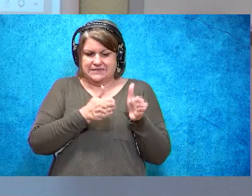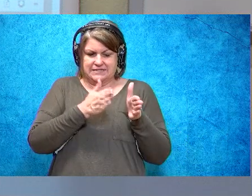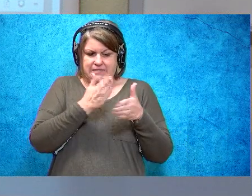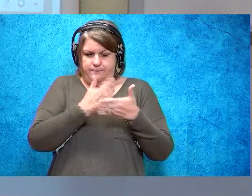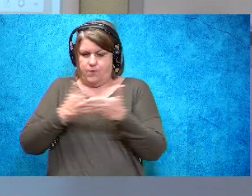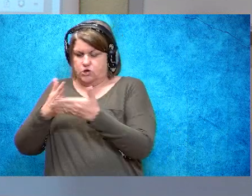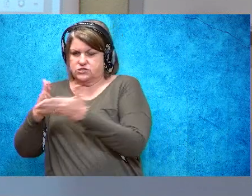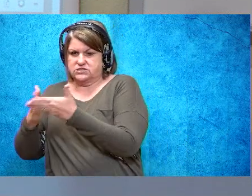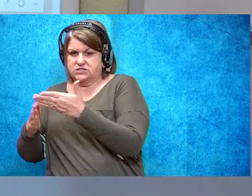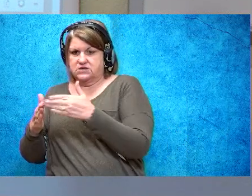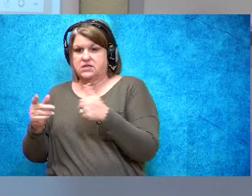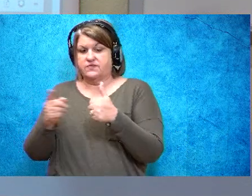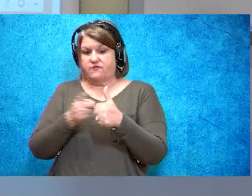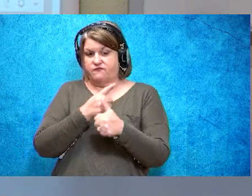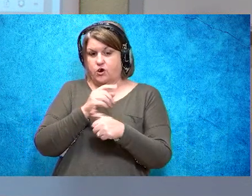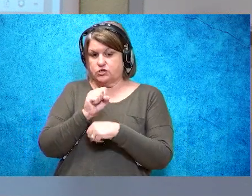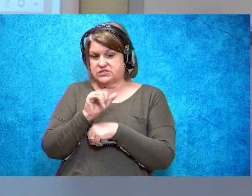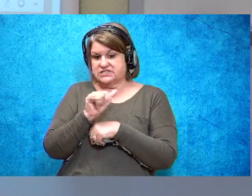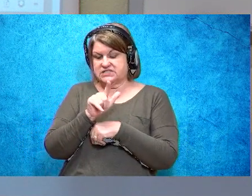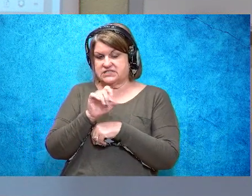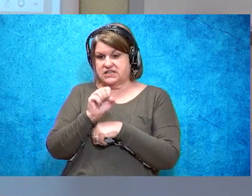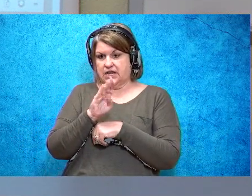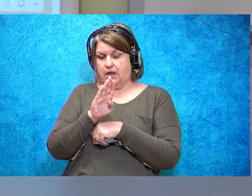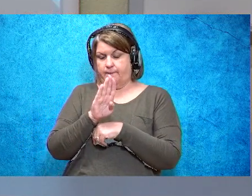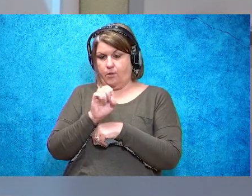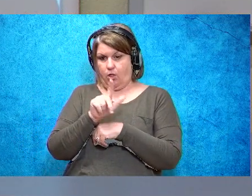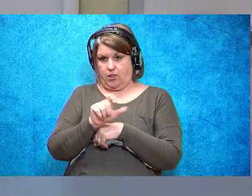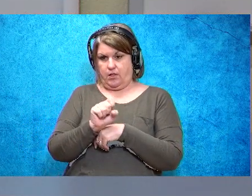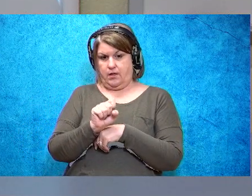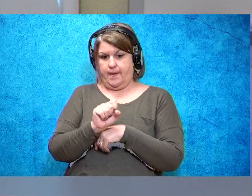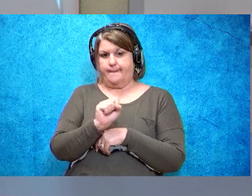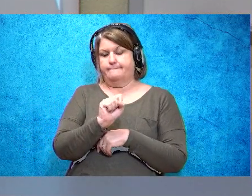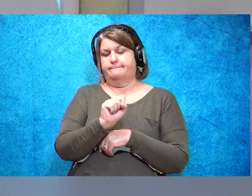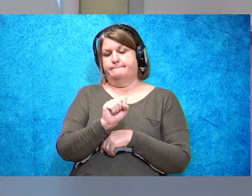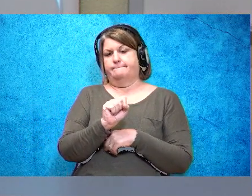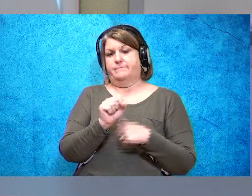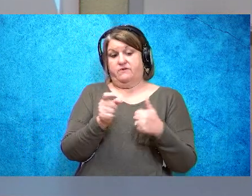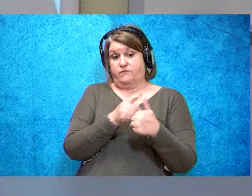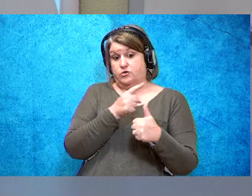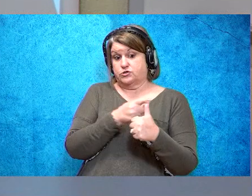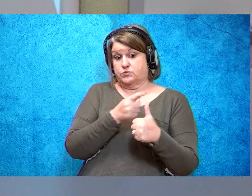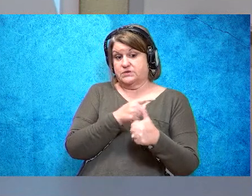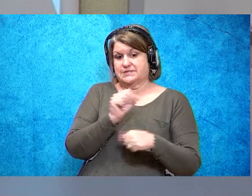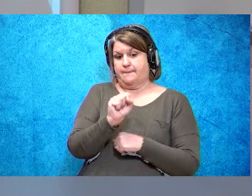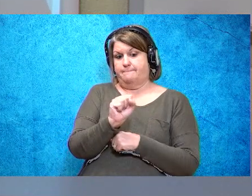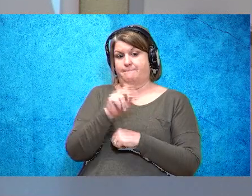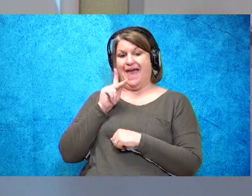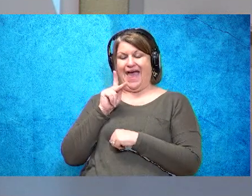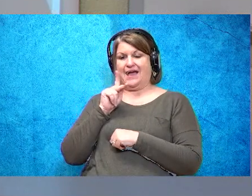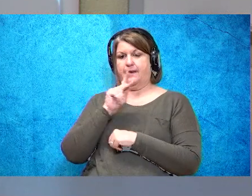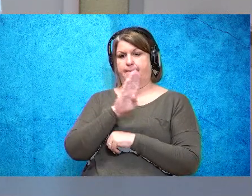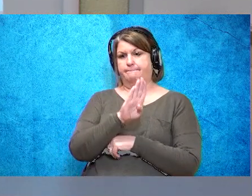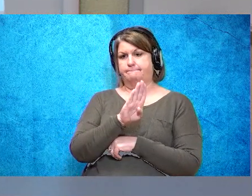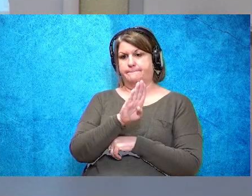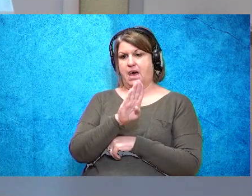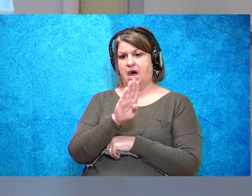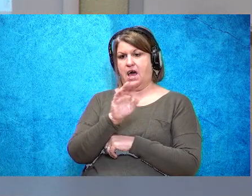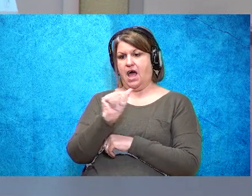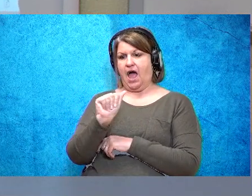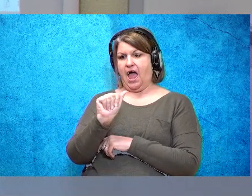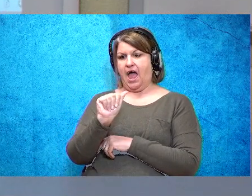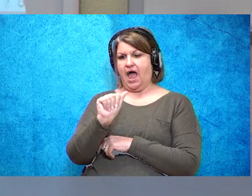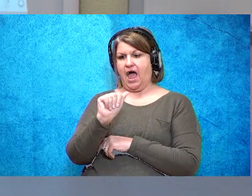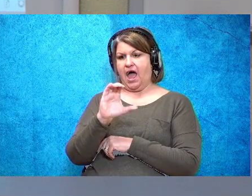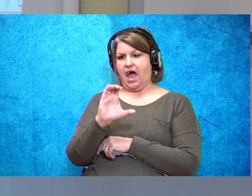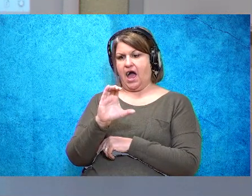syllable of backyard? That's right, back. Let's say the sounds we hear in back. B, Ack.